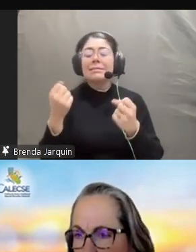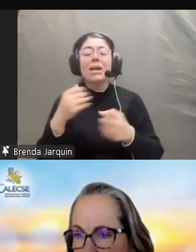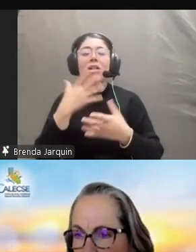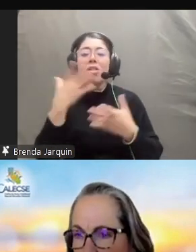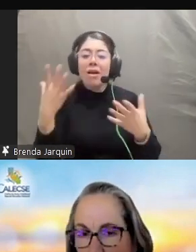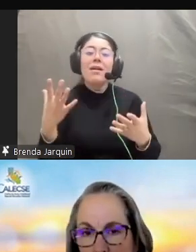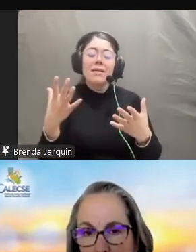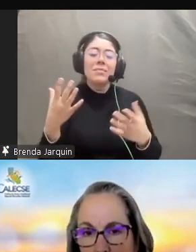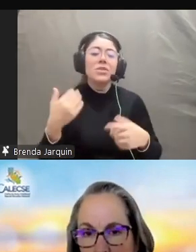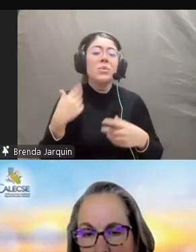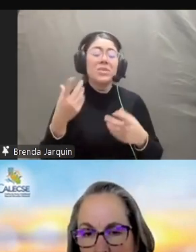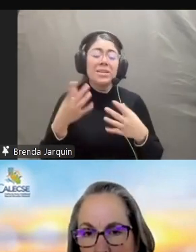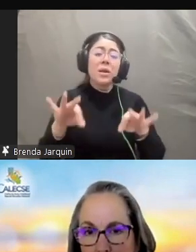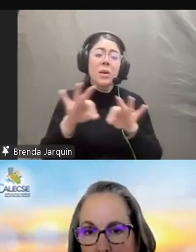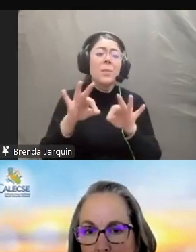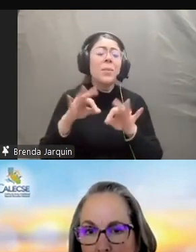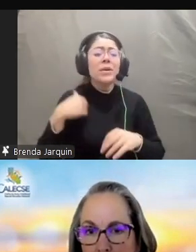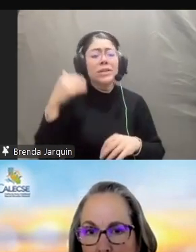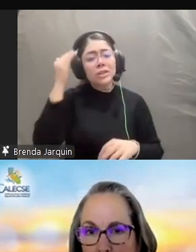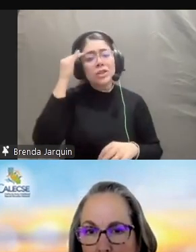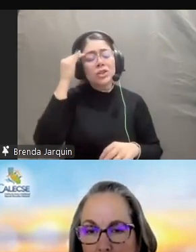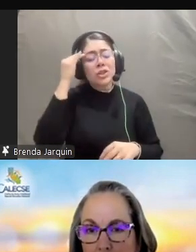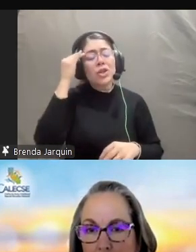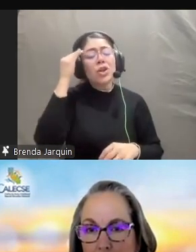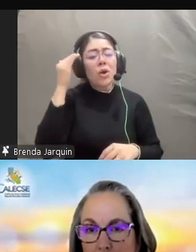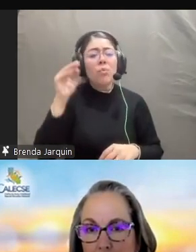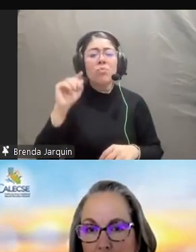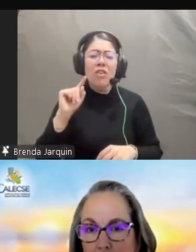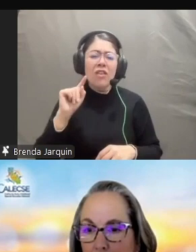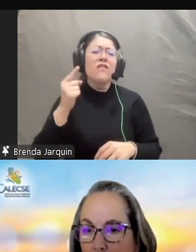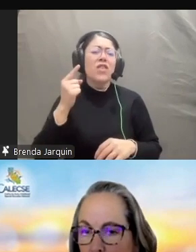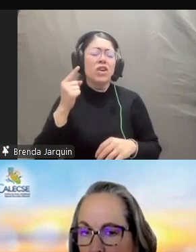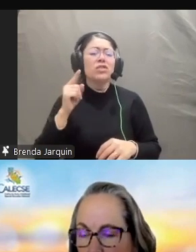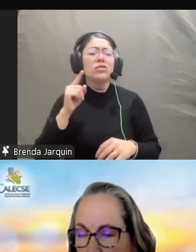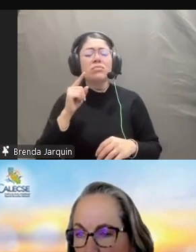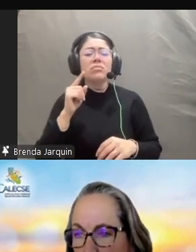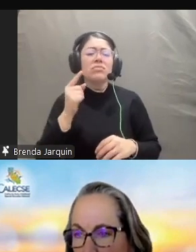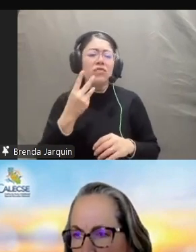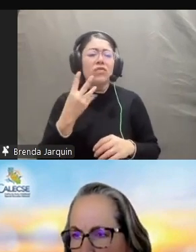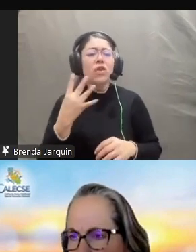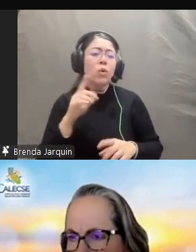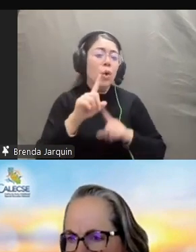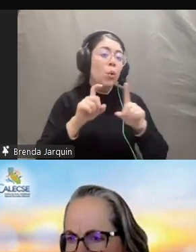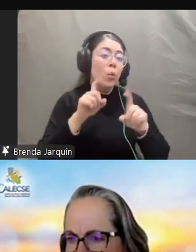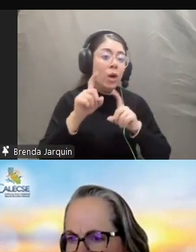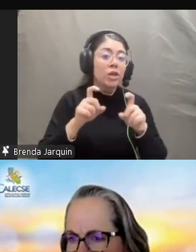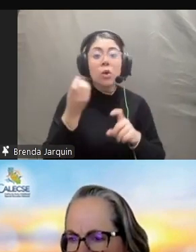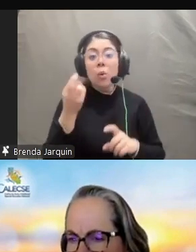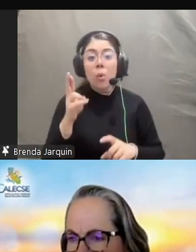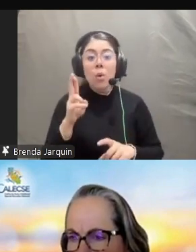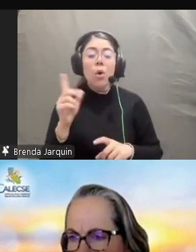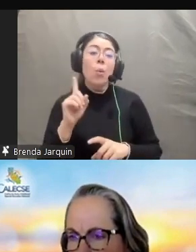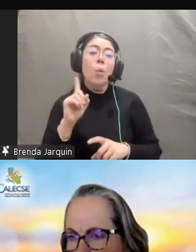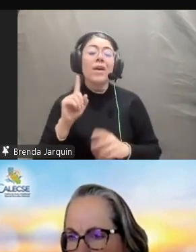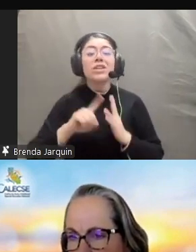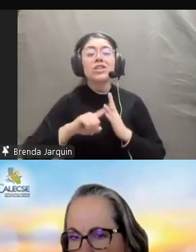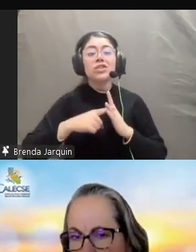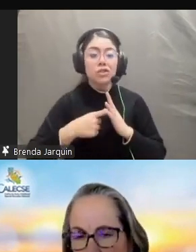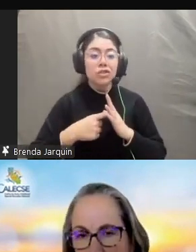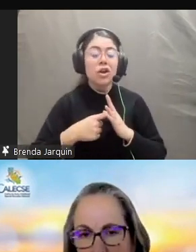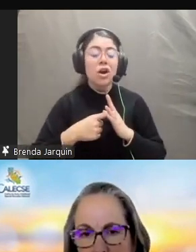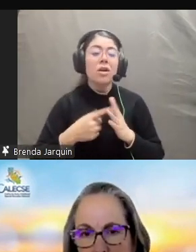this slide really starts asking those beginning questions of where to get started, how to ask, and how to find it.